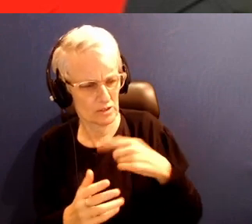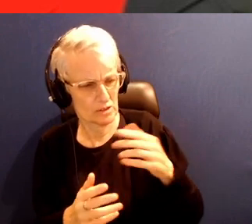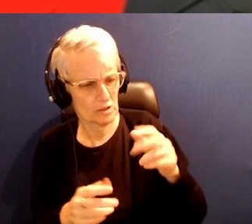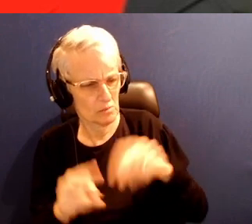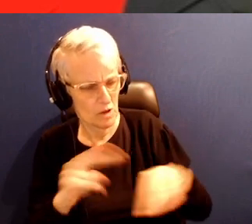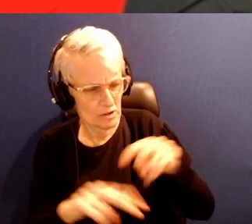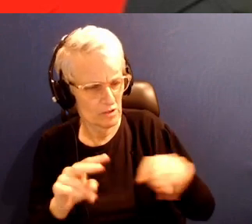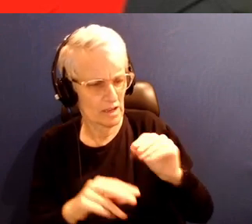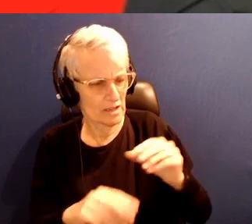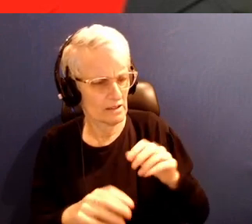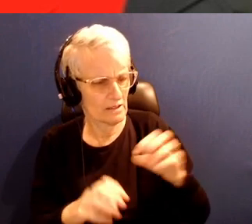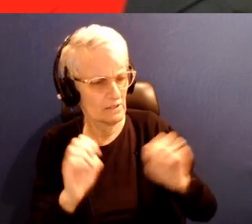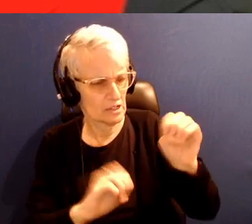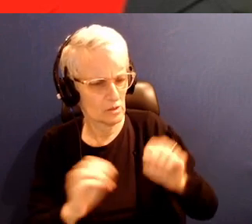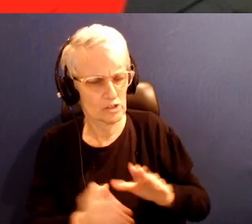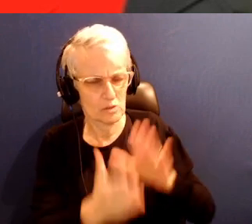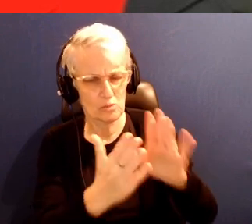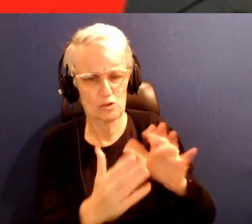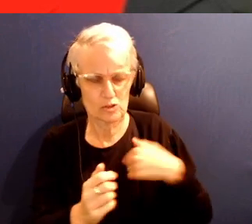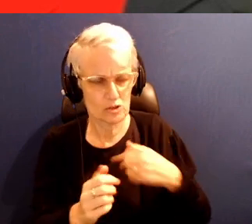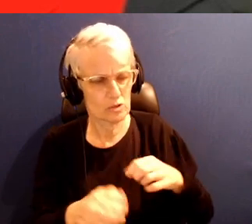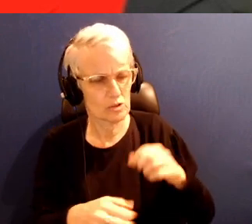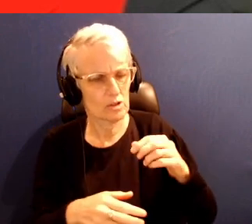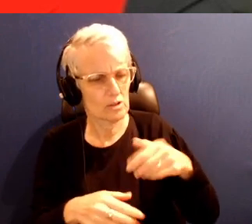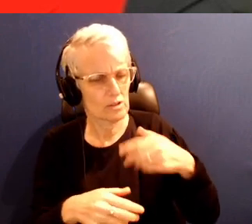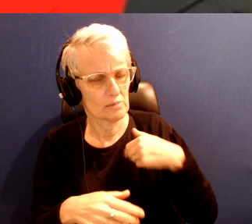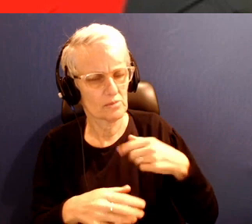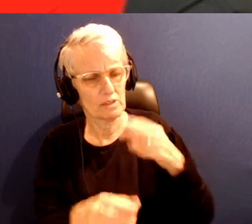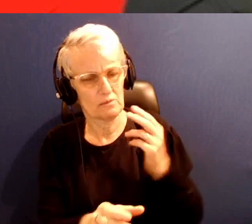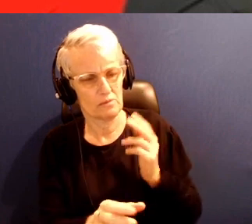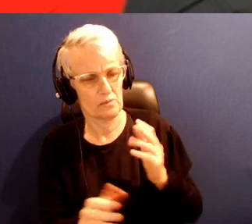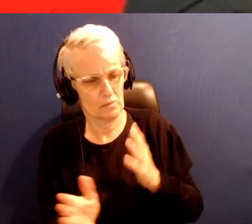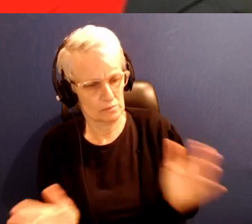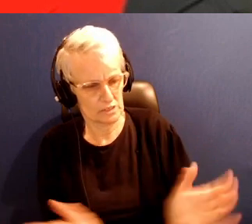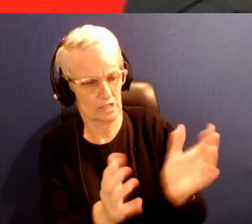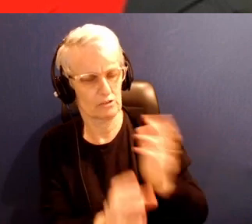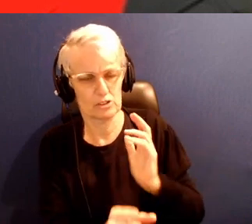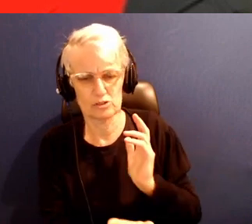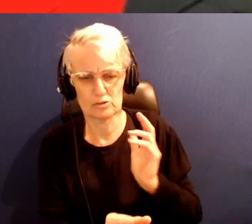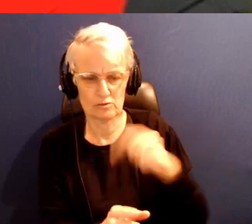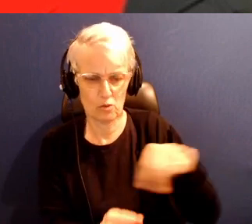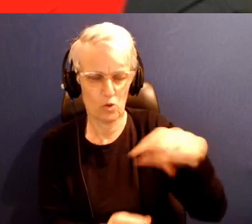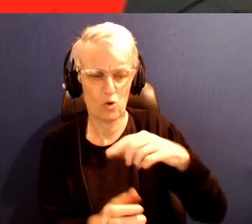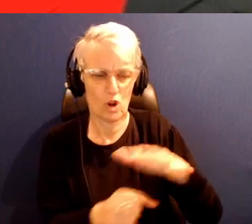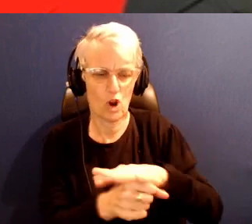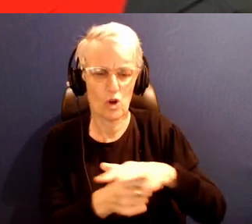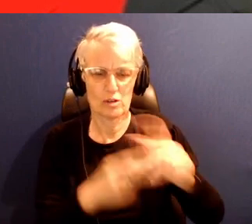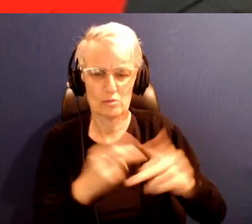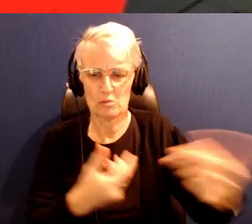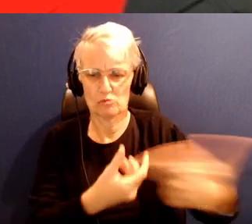monitoring and evaluation approach will allow the project to facilitate the participation of local